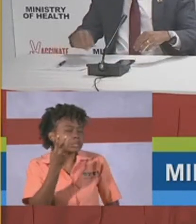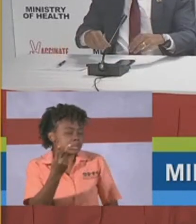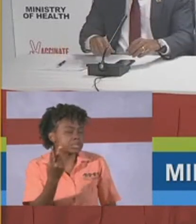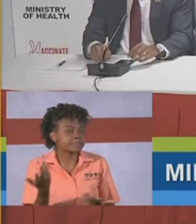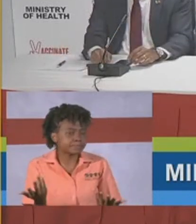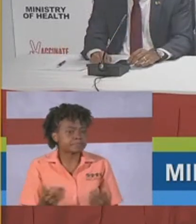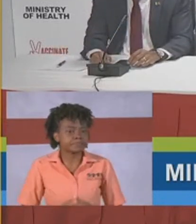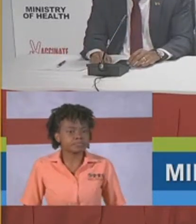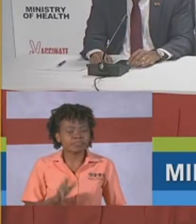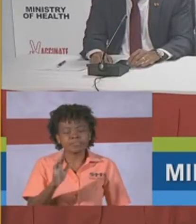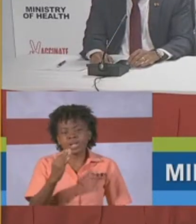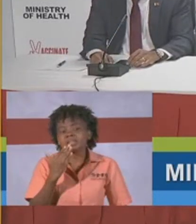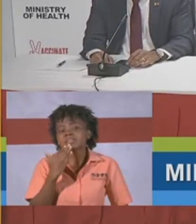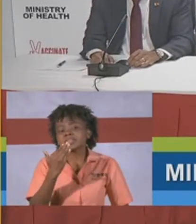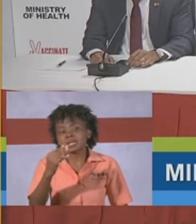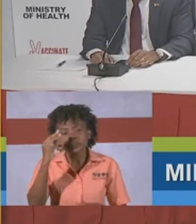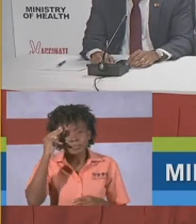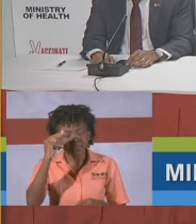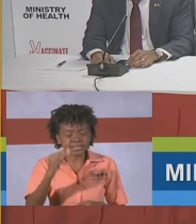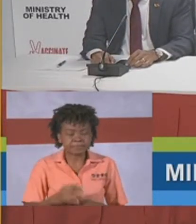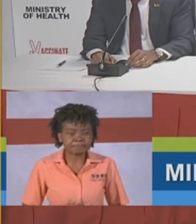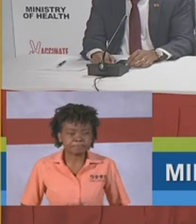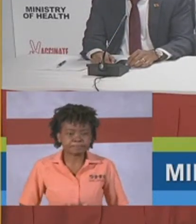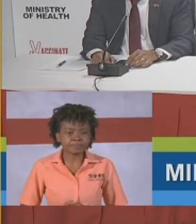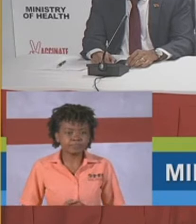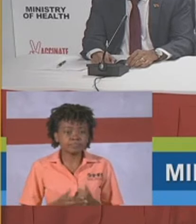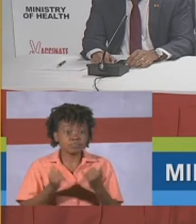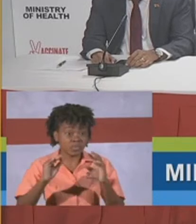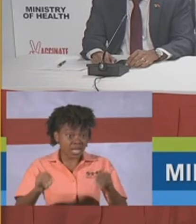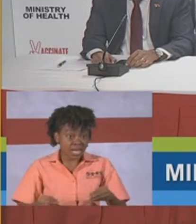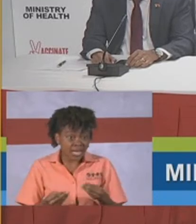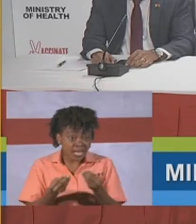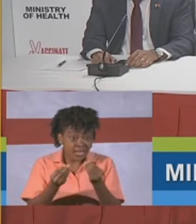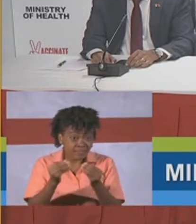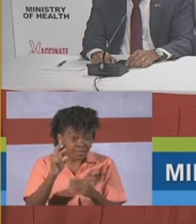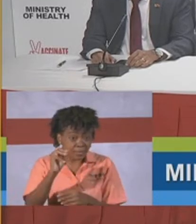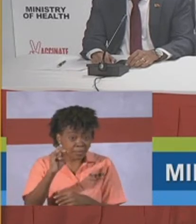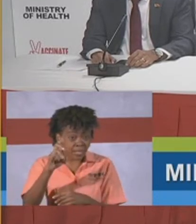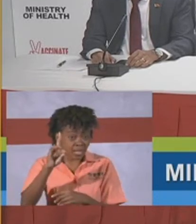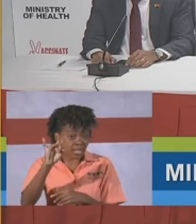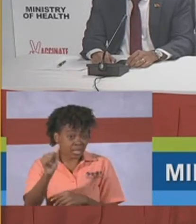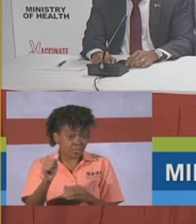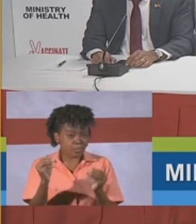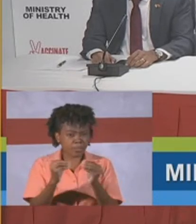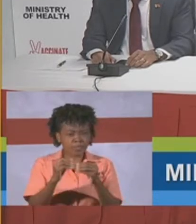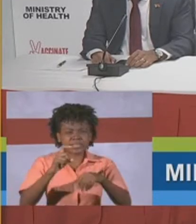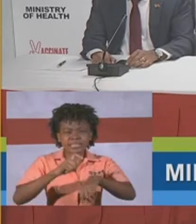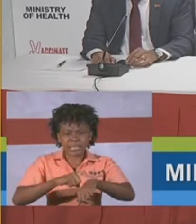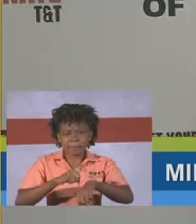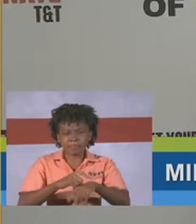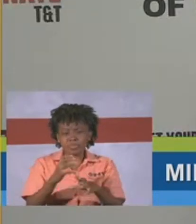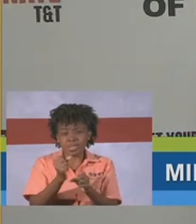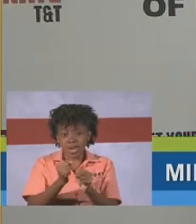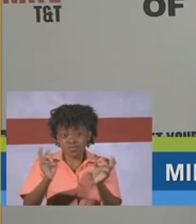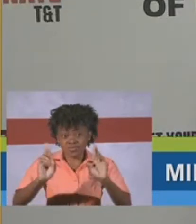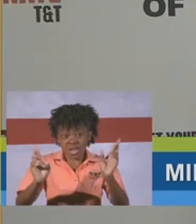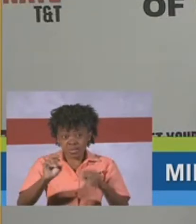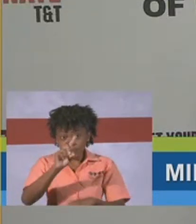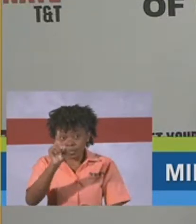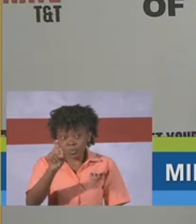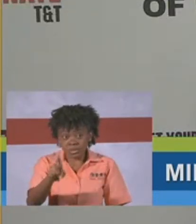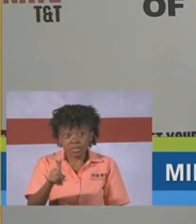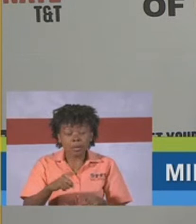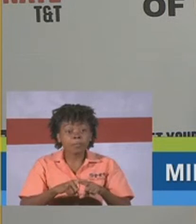just give the media some additional time to pose some questions, I just want, as usual, to highlight, please, our